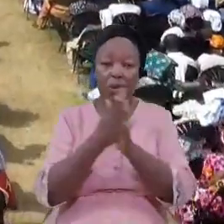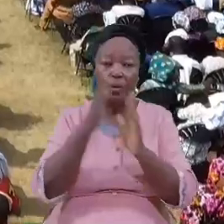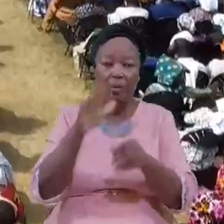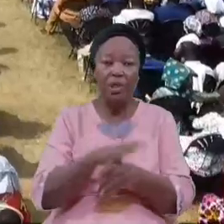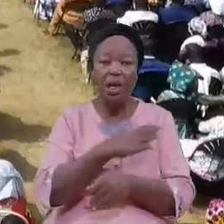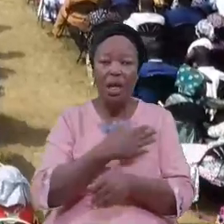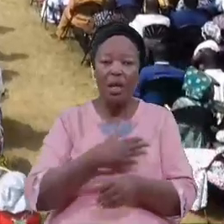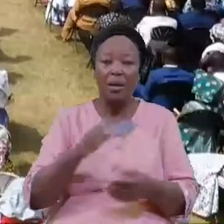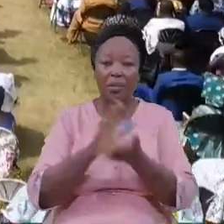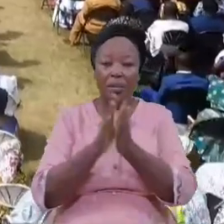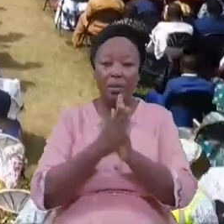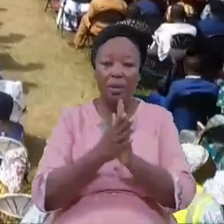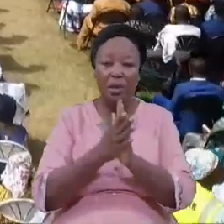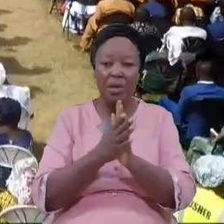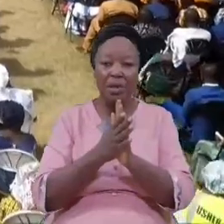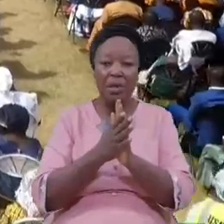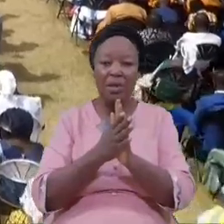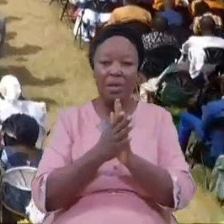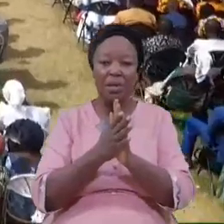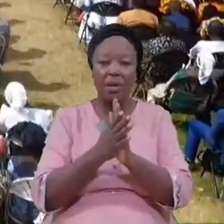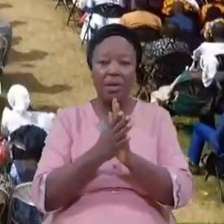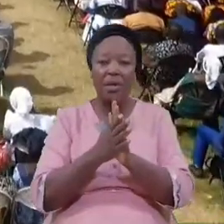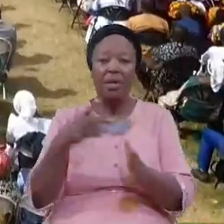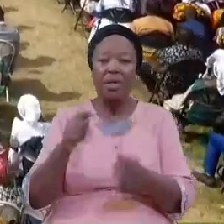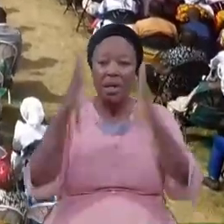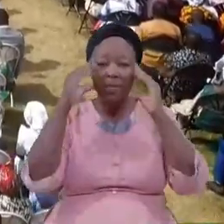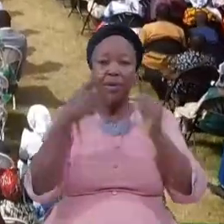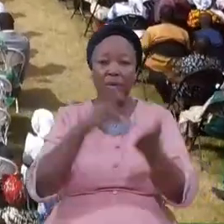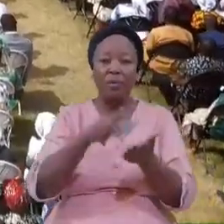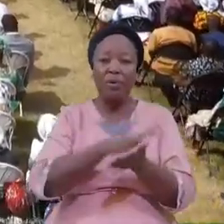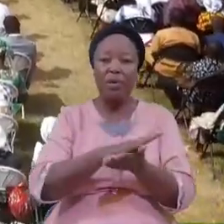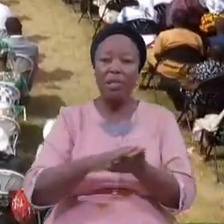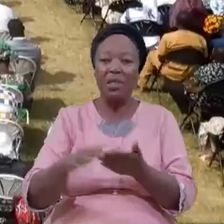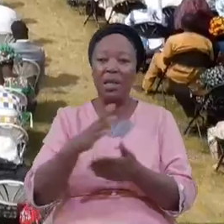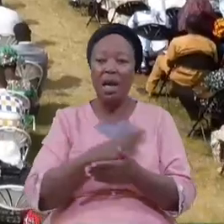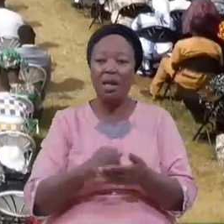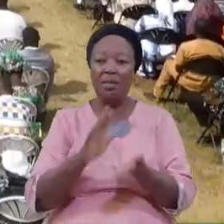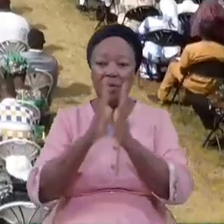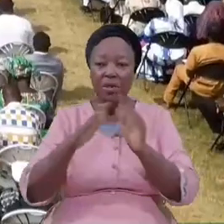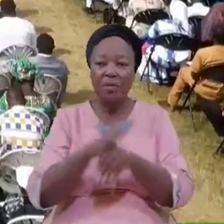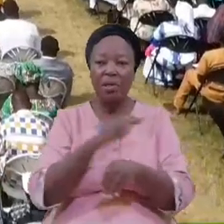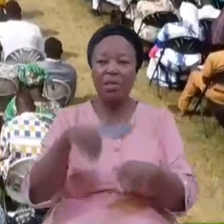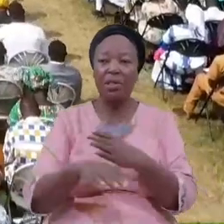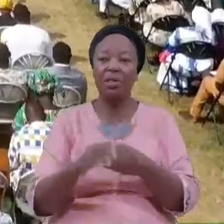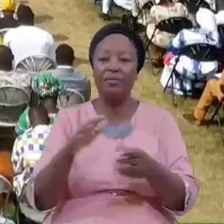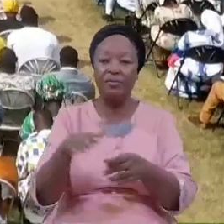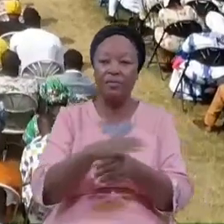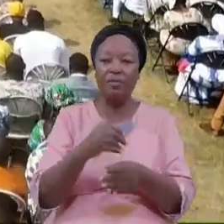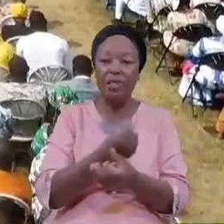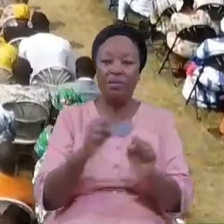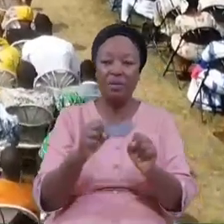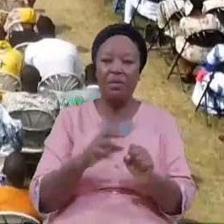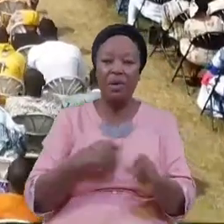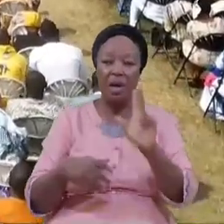peacefulness in full salvation. L'expérience de la pureté, de la paix dans le plein salut. There are three things we are talking about. Il y a